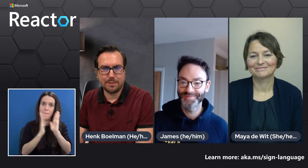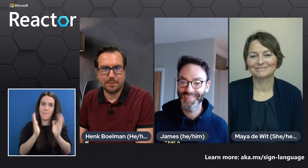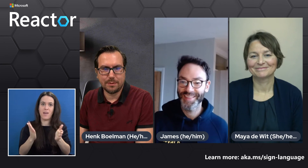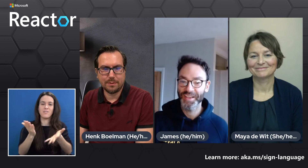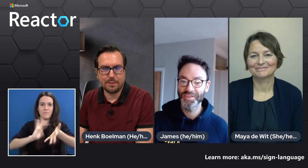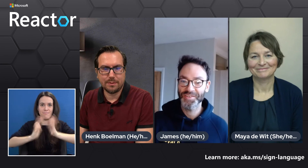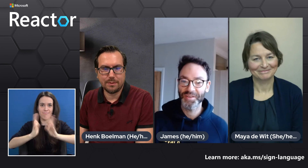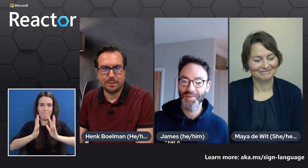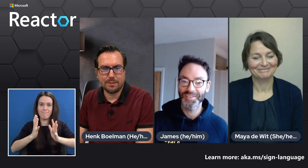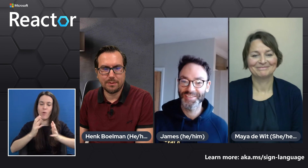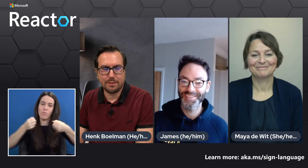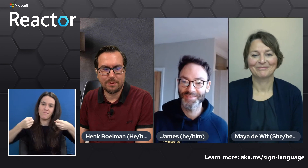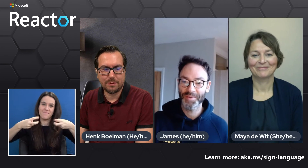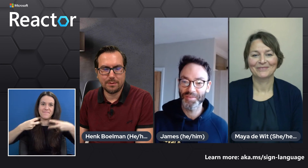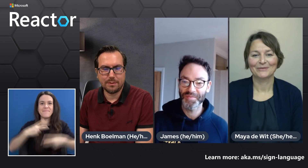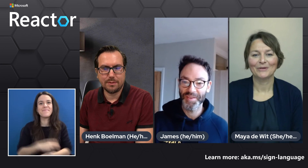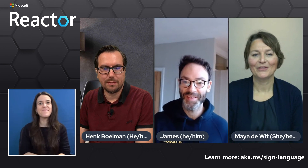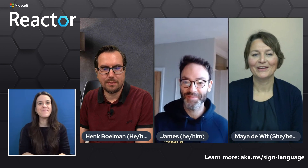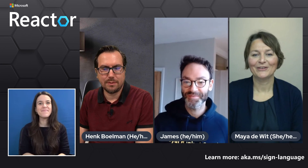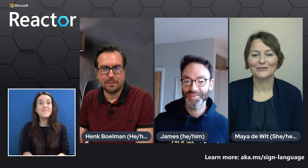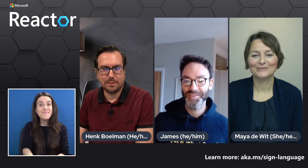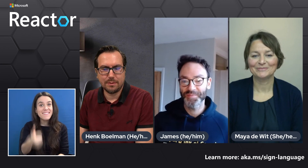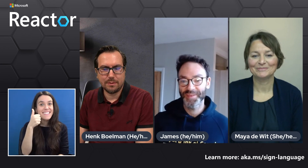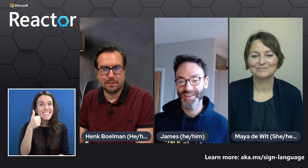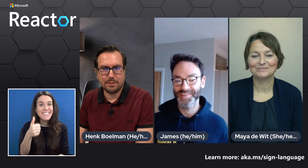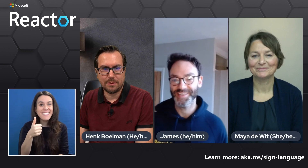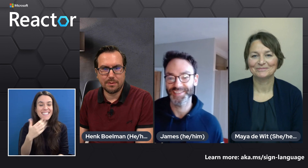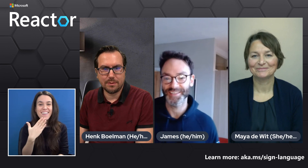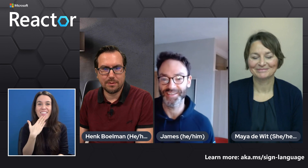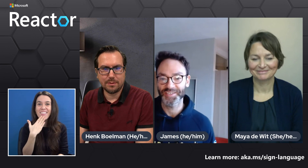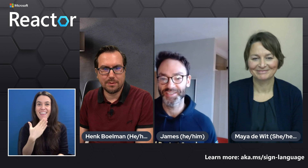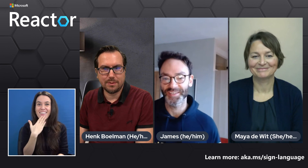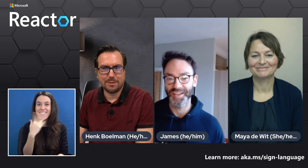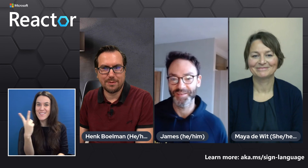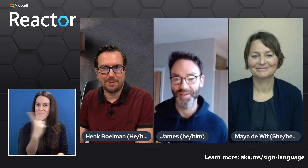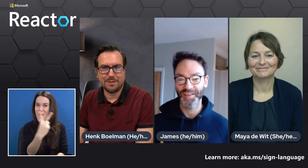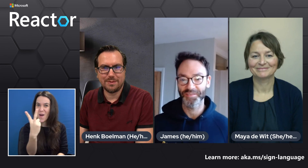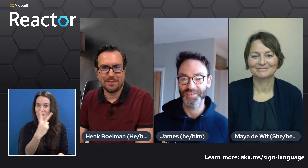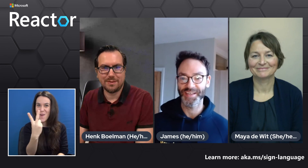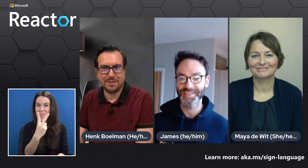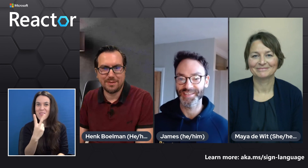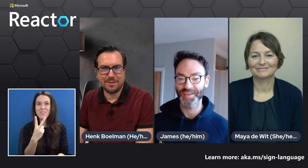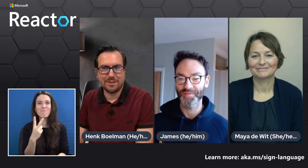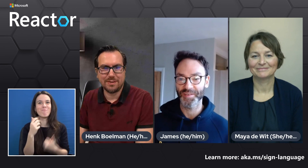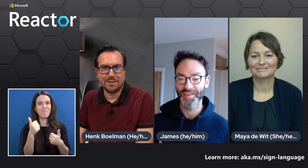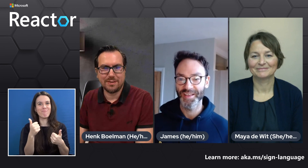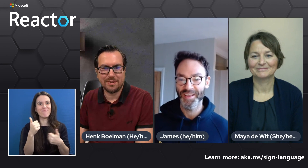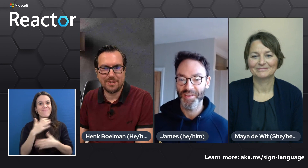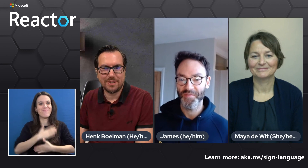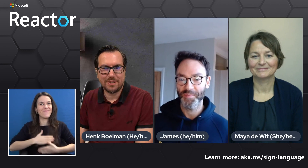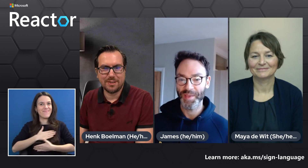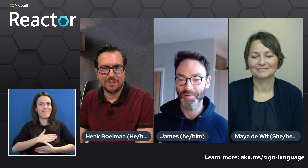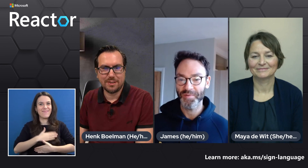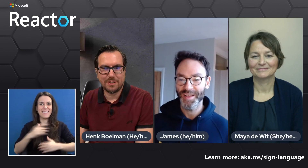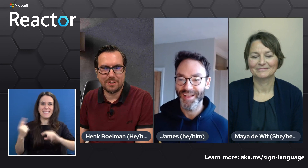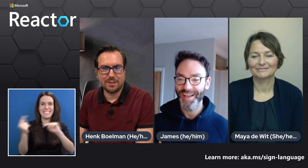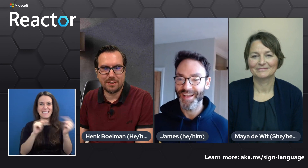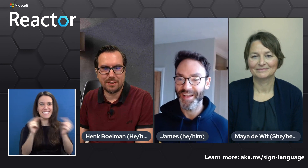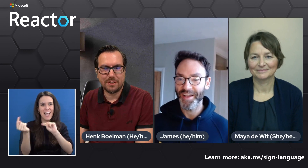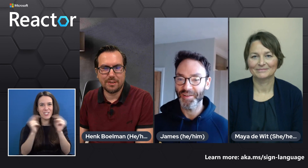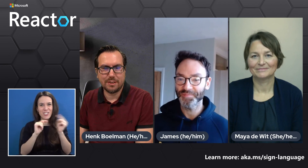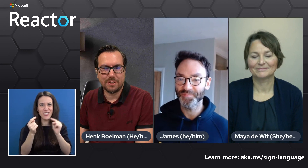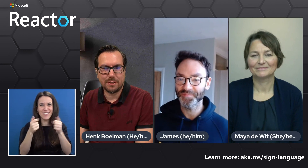Cool. Thank you so much to both of you. That's a super interesting discussion. I think lots of lessons there for people.